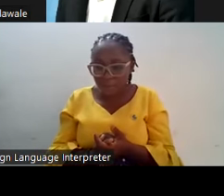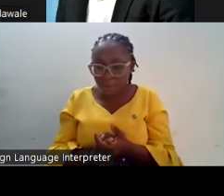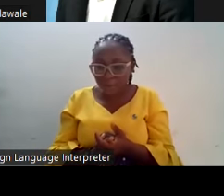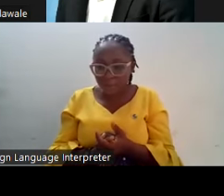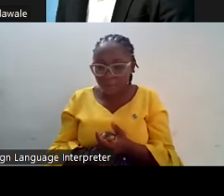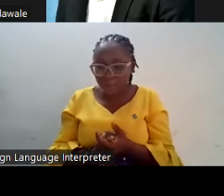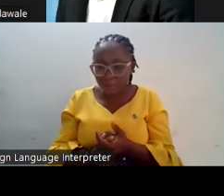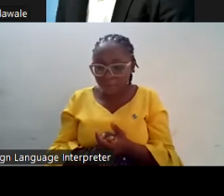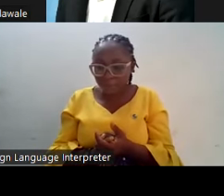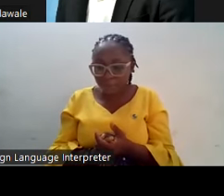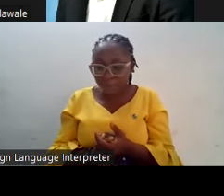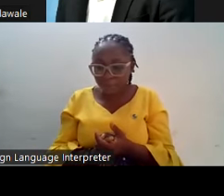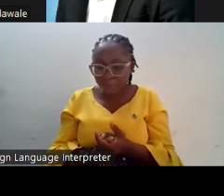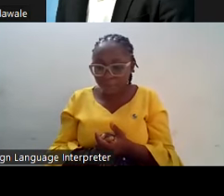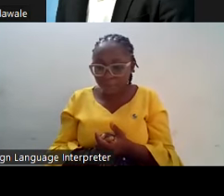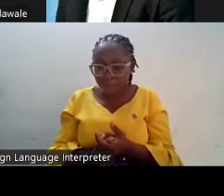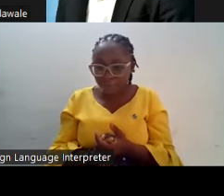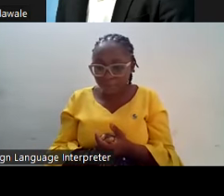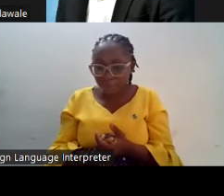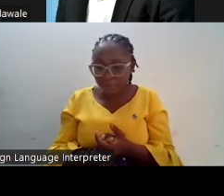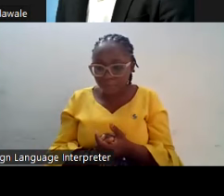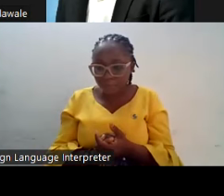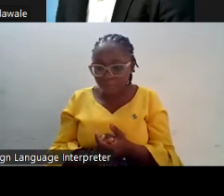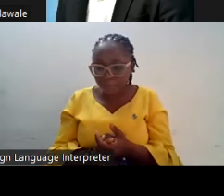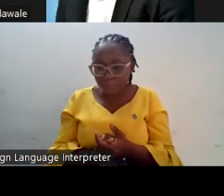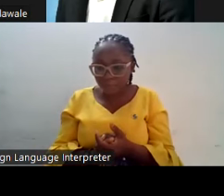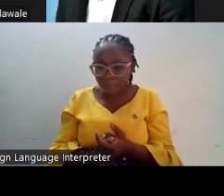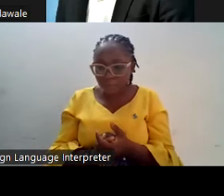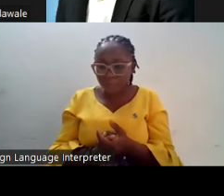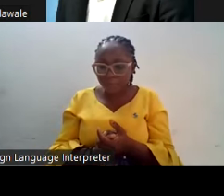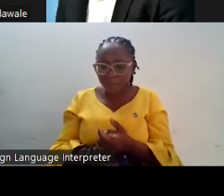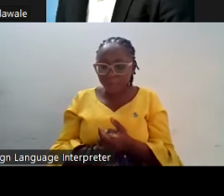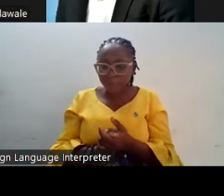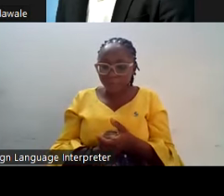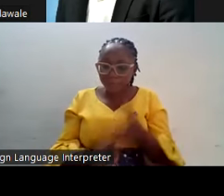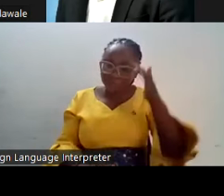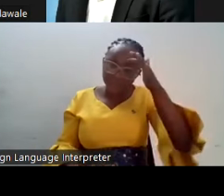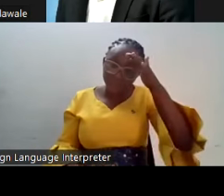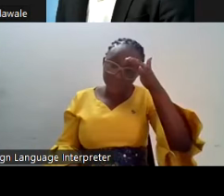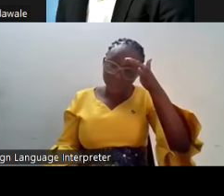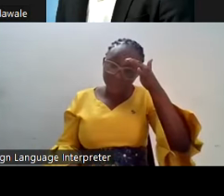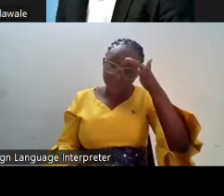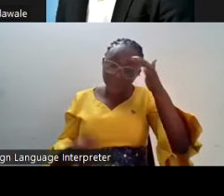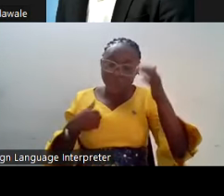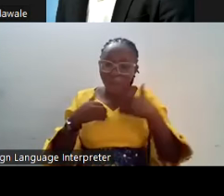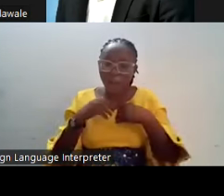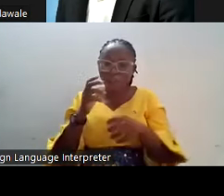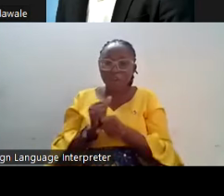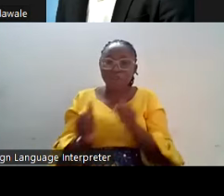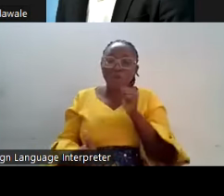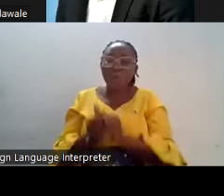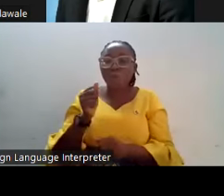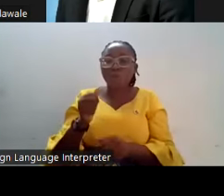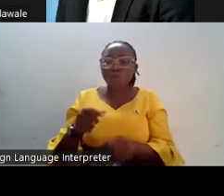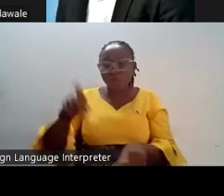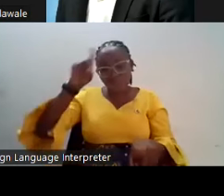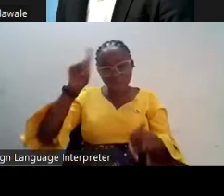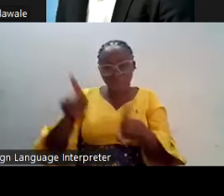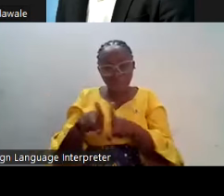too. Uh-huh. Okay. We've got most disagree, some we